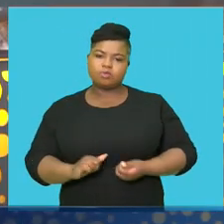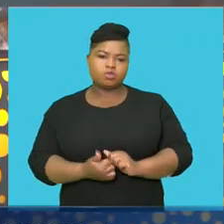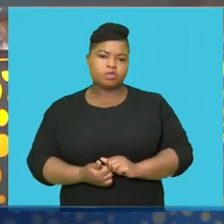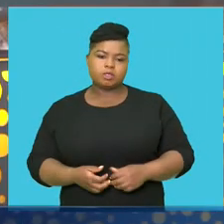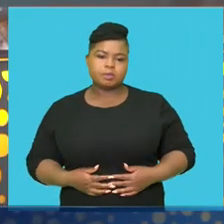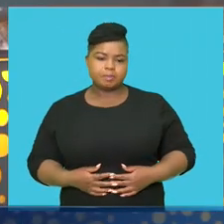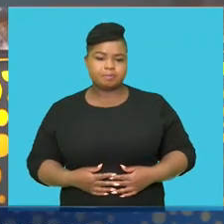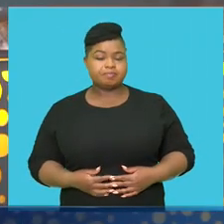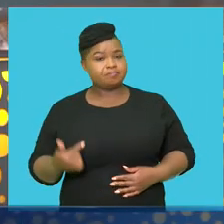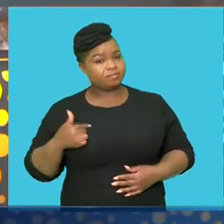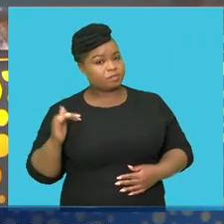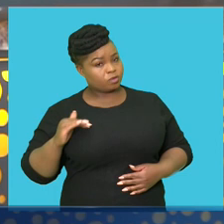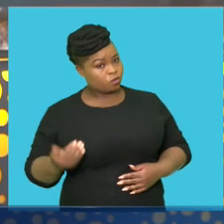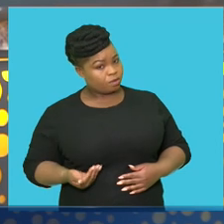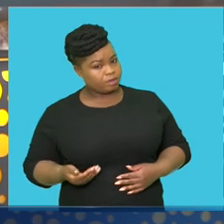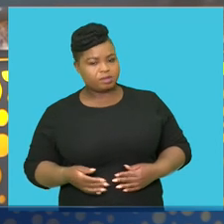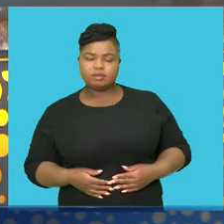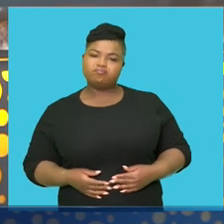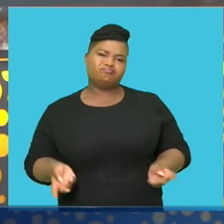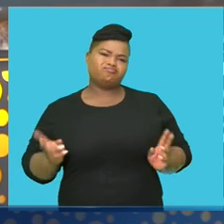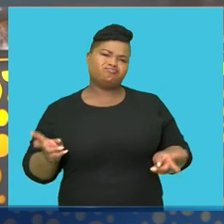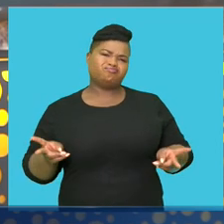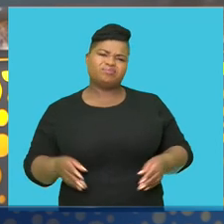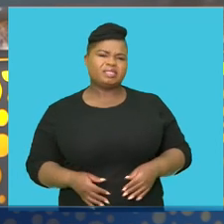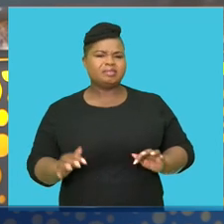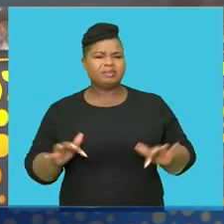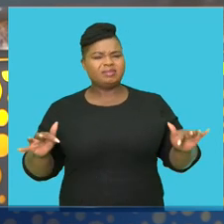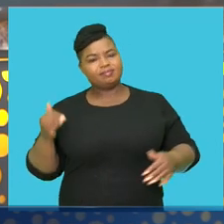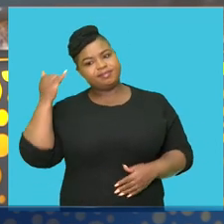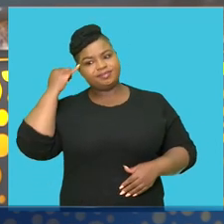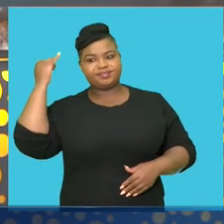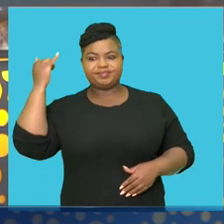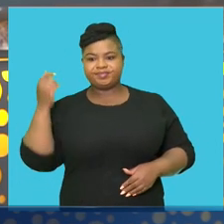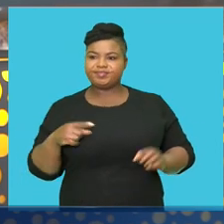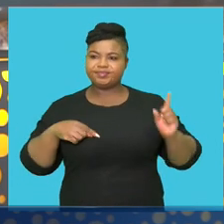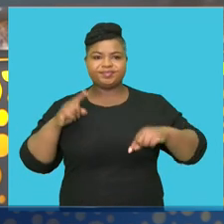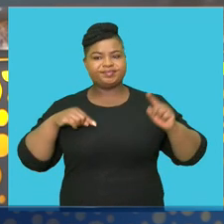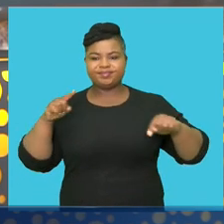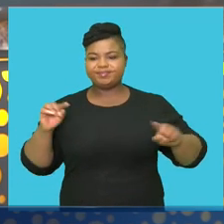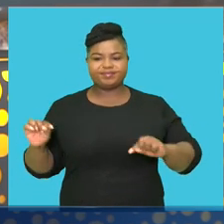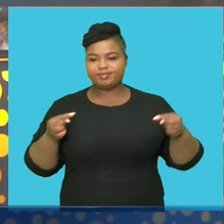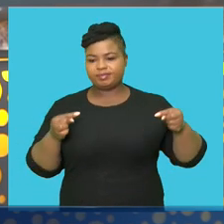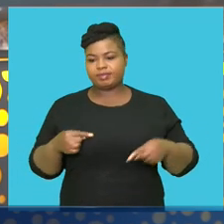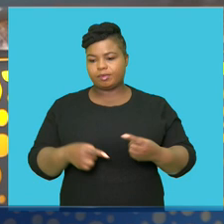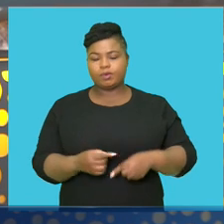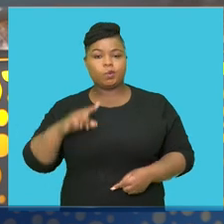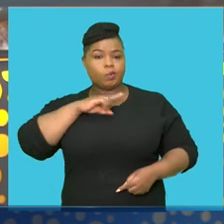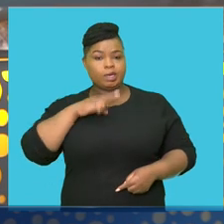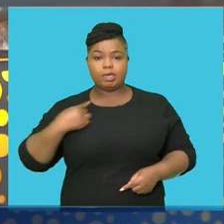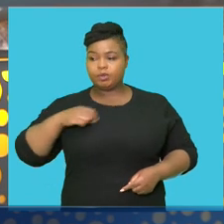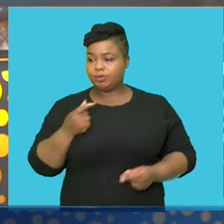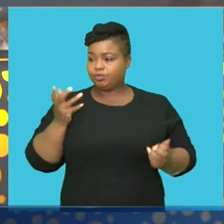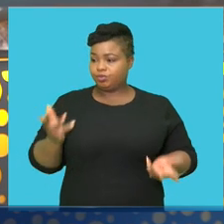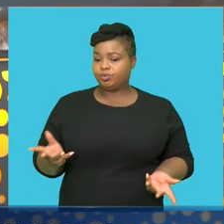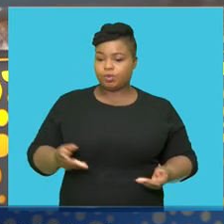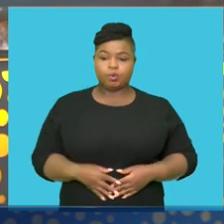As a woman, we're used to people coming up with all kinds of crazy arguments about why we do what we do